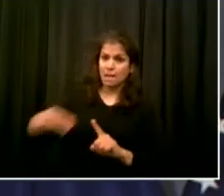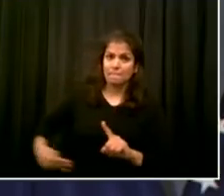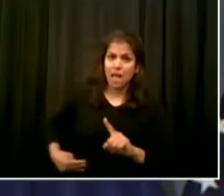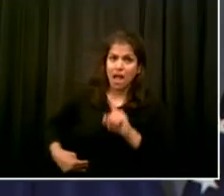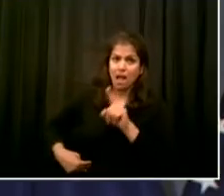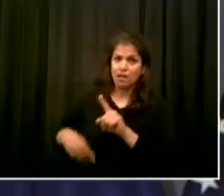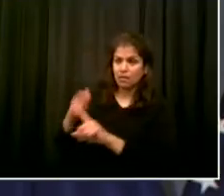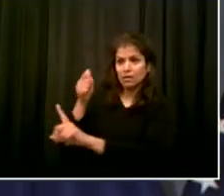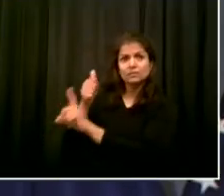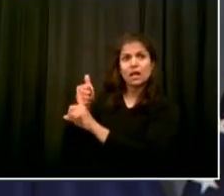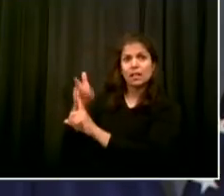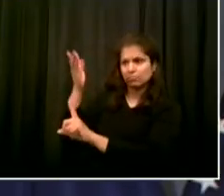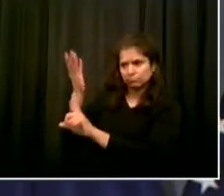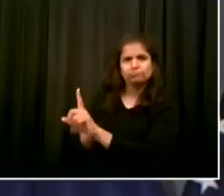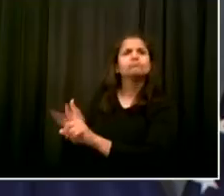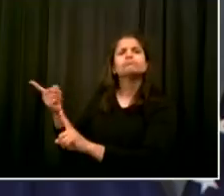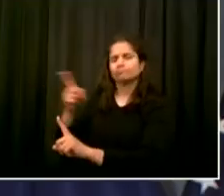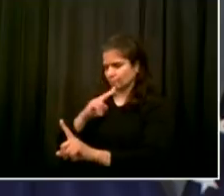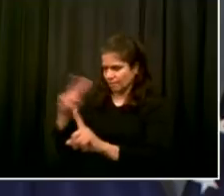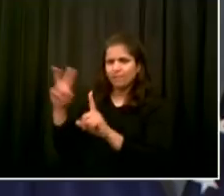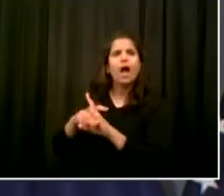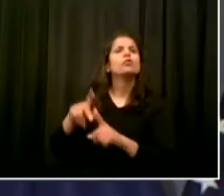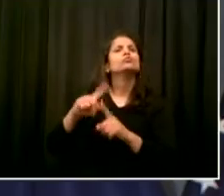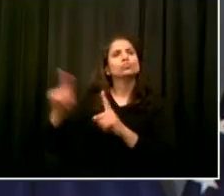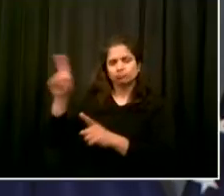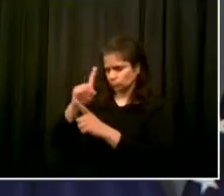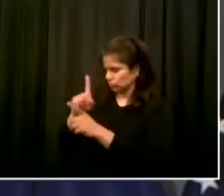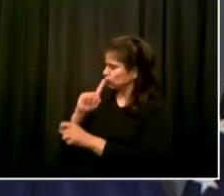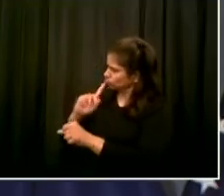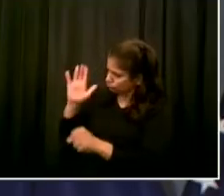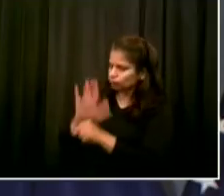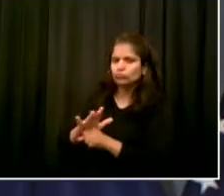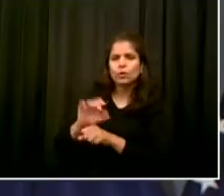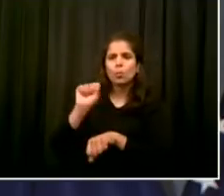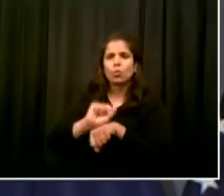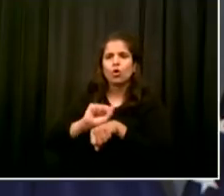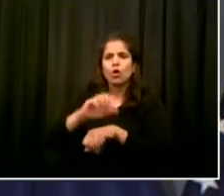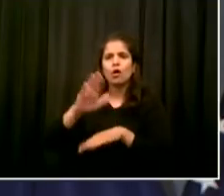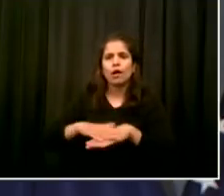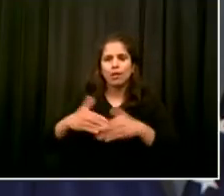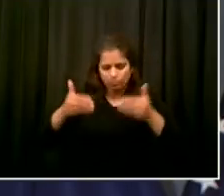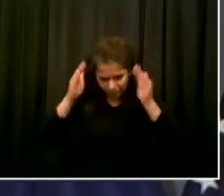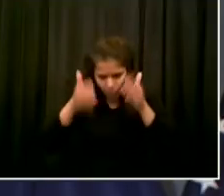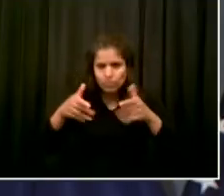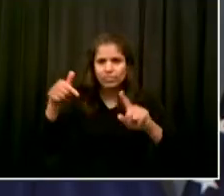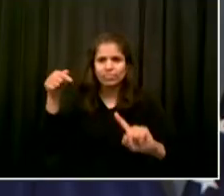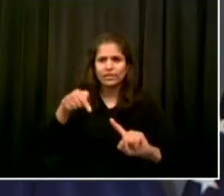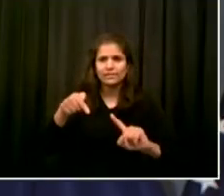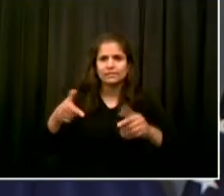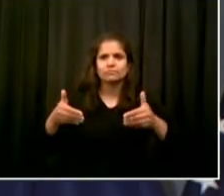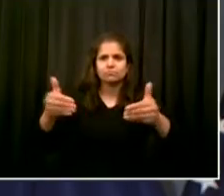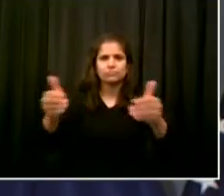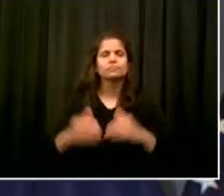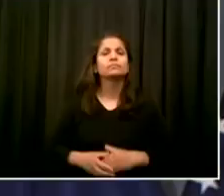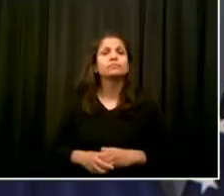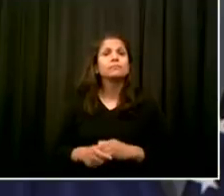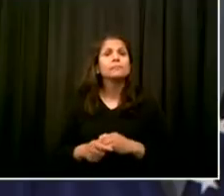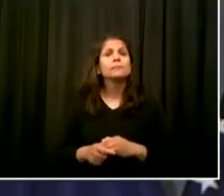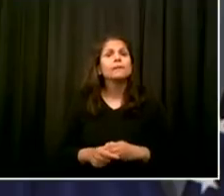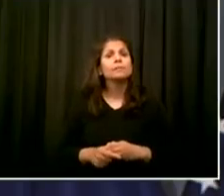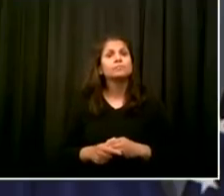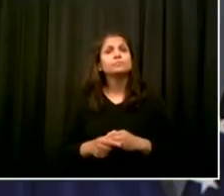that in mind, we need to commit to baselining and increasing the funding of the system,